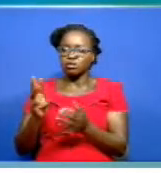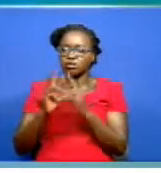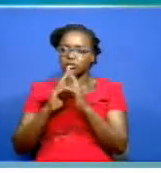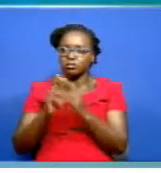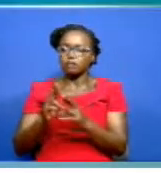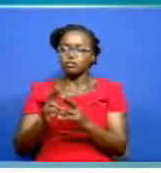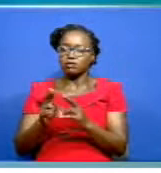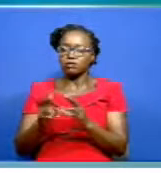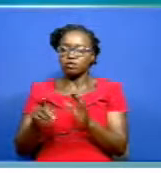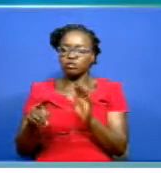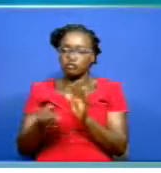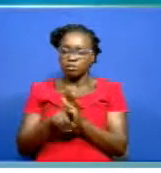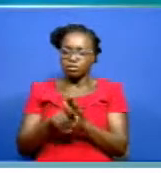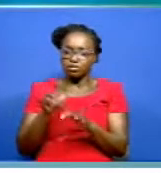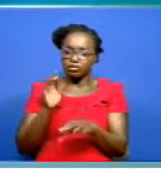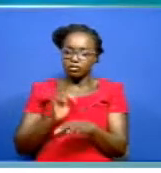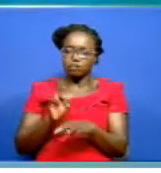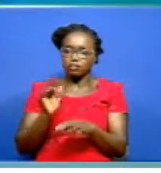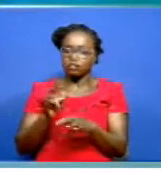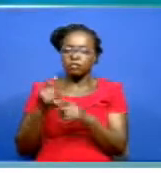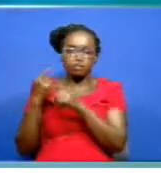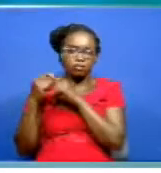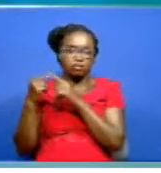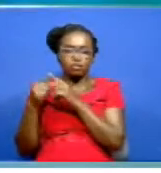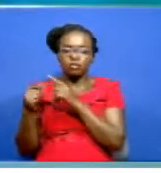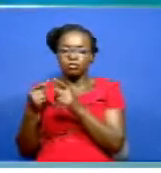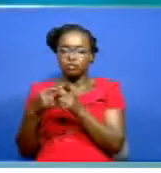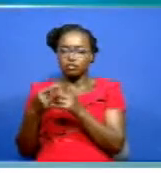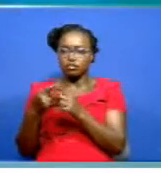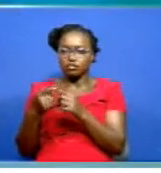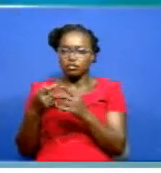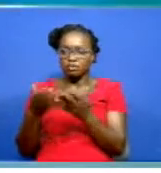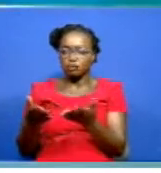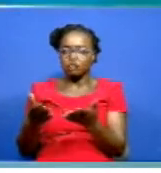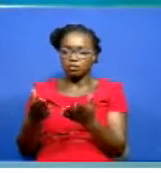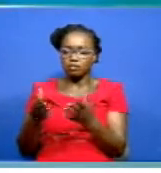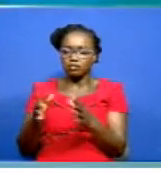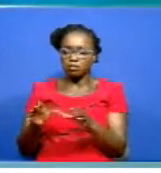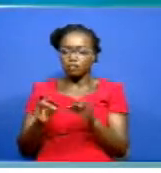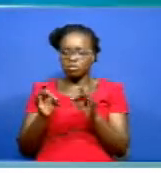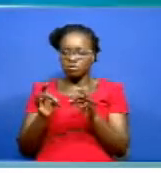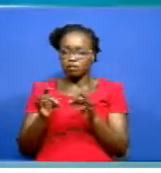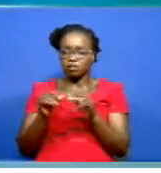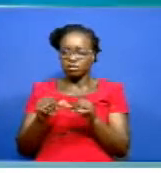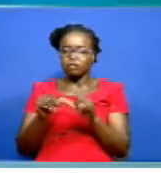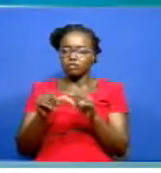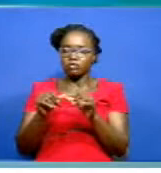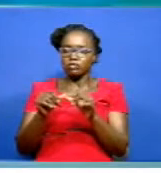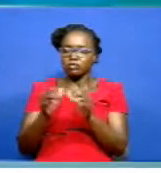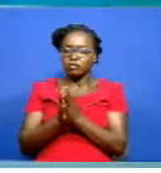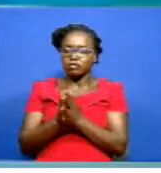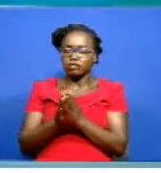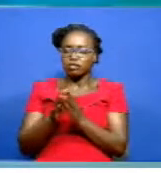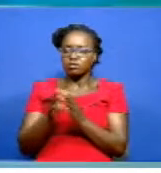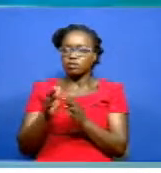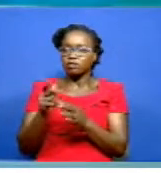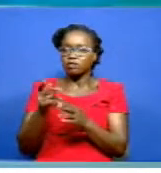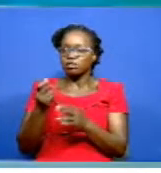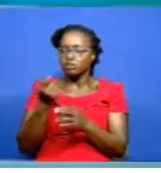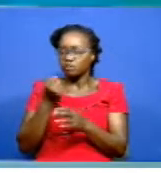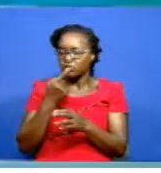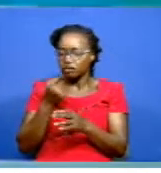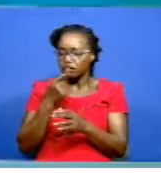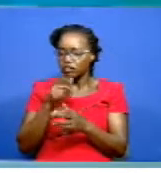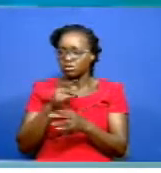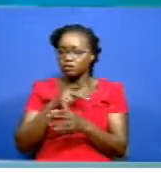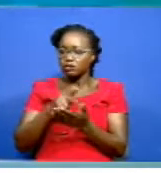are experiencing. From there, the Pharmacy and Poisons Board is going to take it up. The Pharmacy and Poison Board, as well as the National Vaccine and